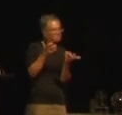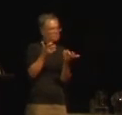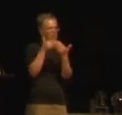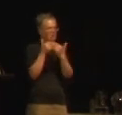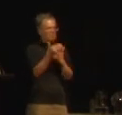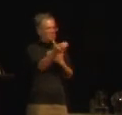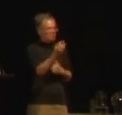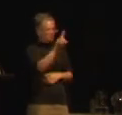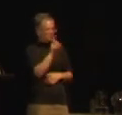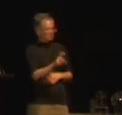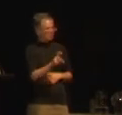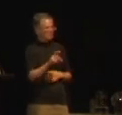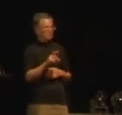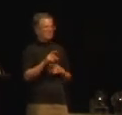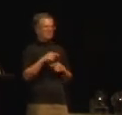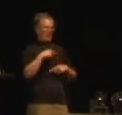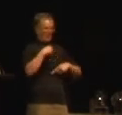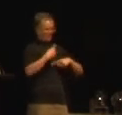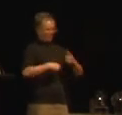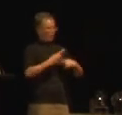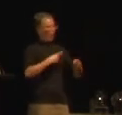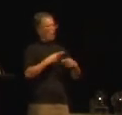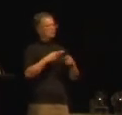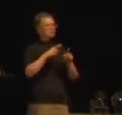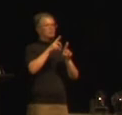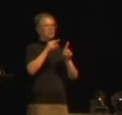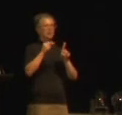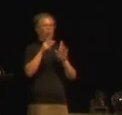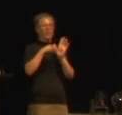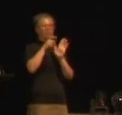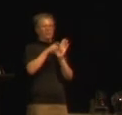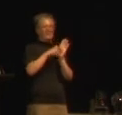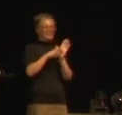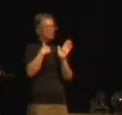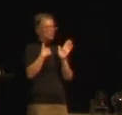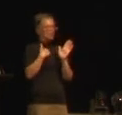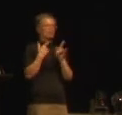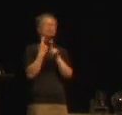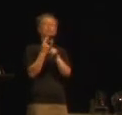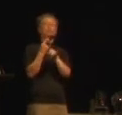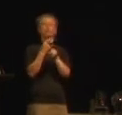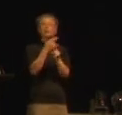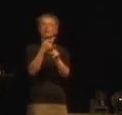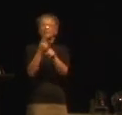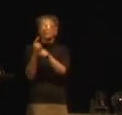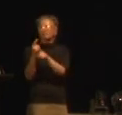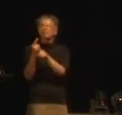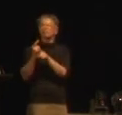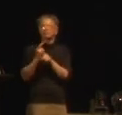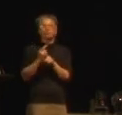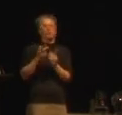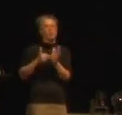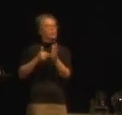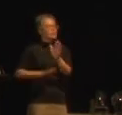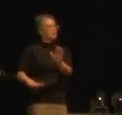continuing to have that digital literacy conversation with New Zealanders. And no matter this response rate, we know we'll learn something about Facebook archives and